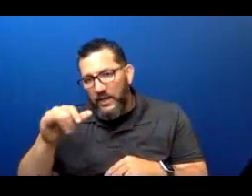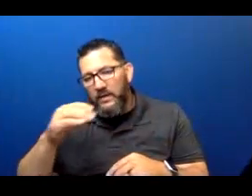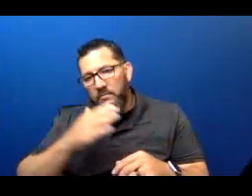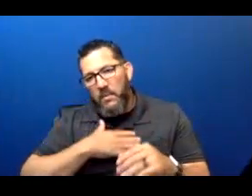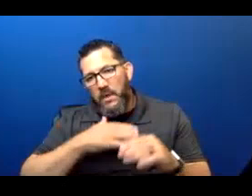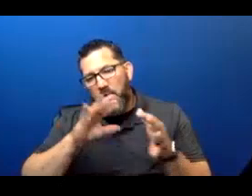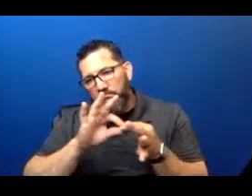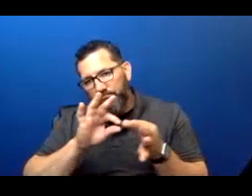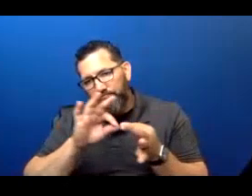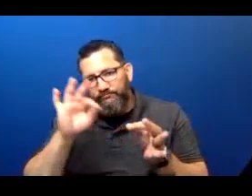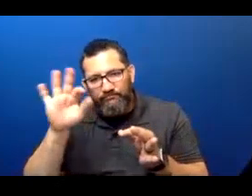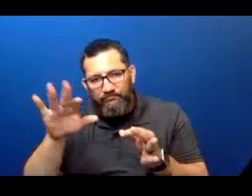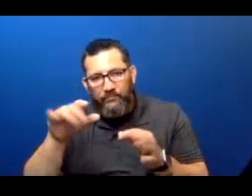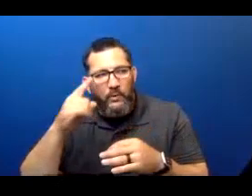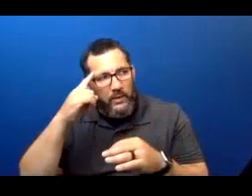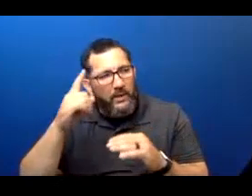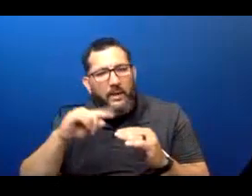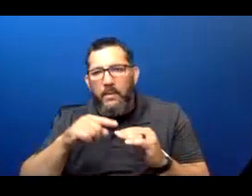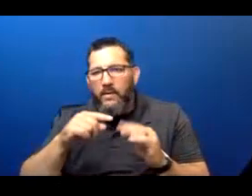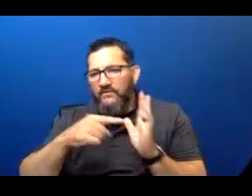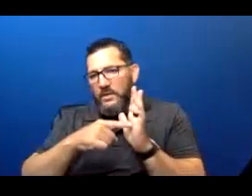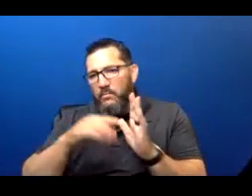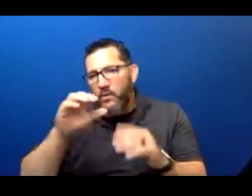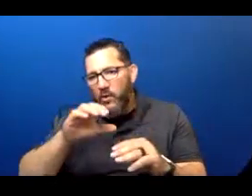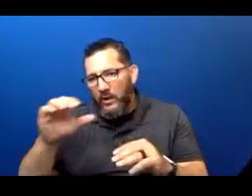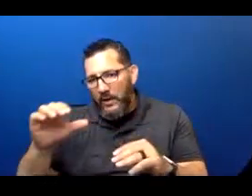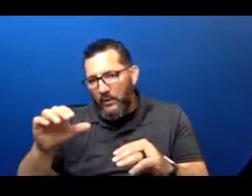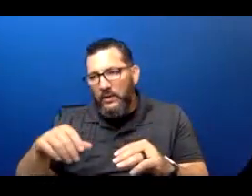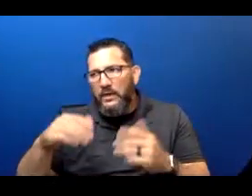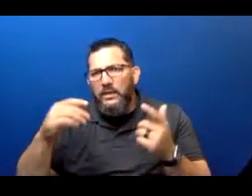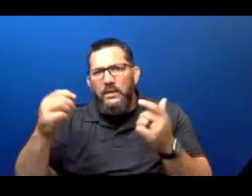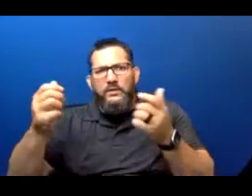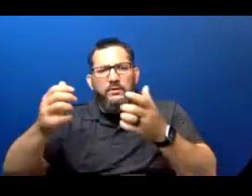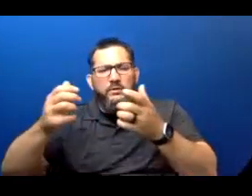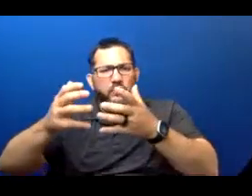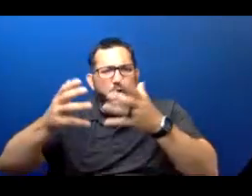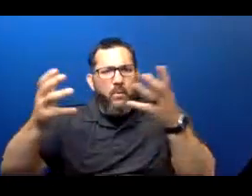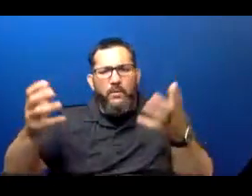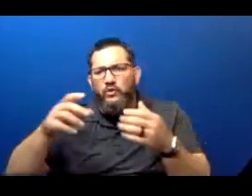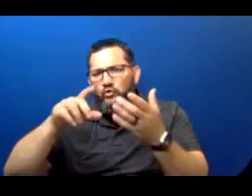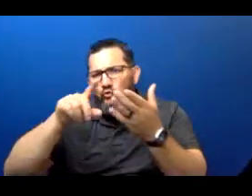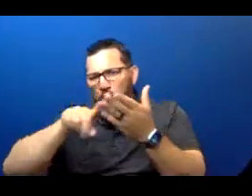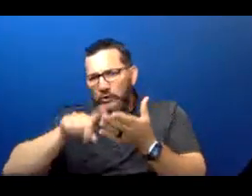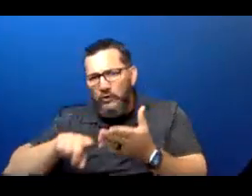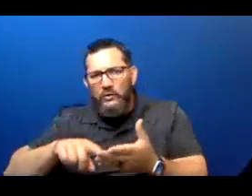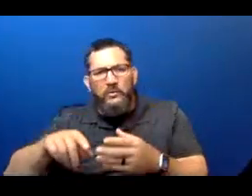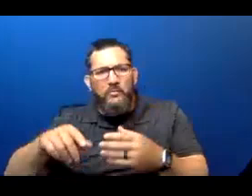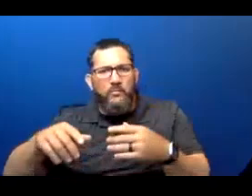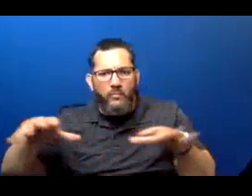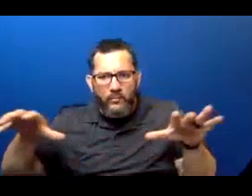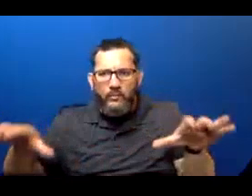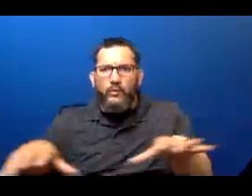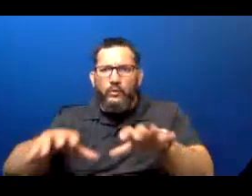say. And when you think about a county like Clark County, we have tons of research centers that are producing and giving